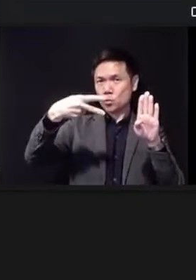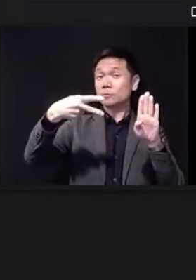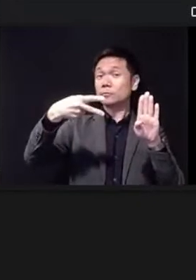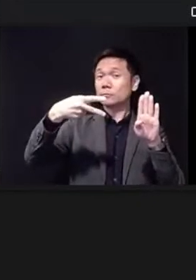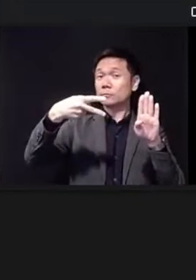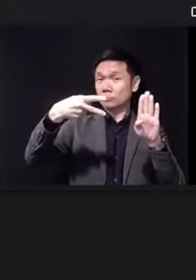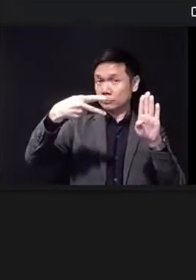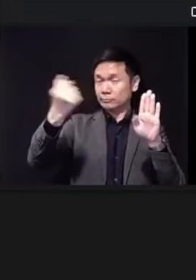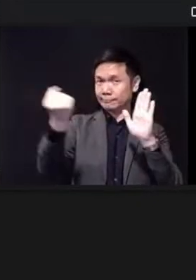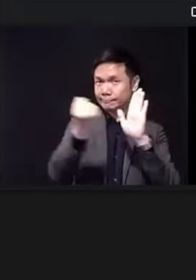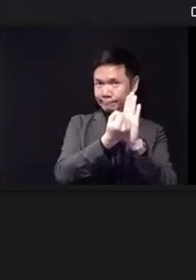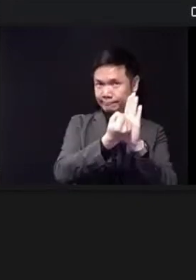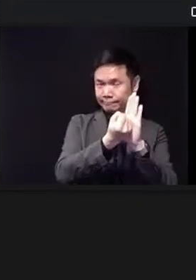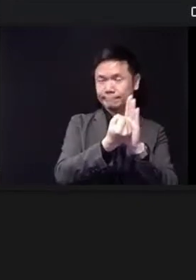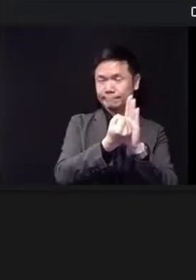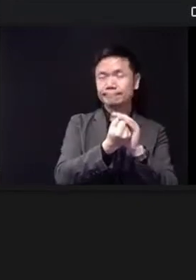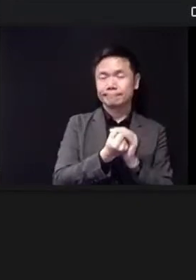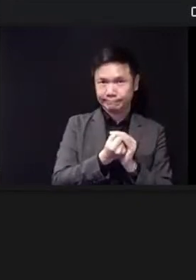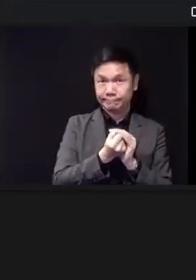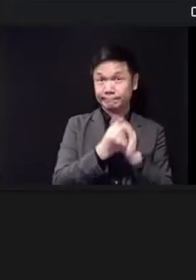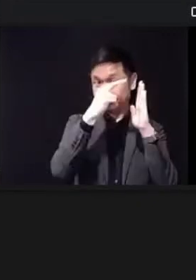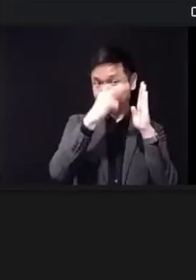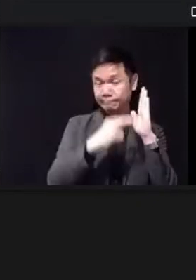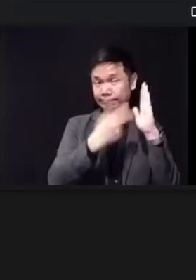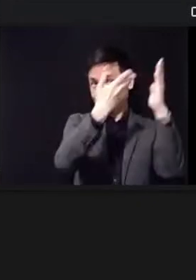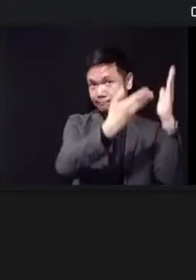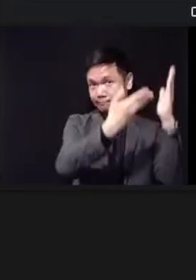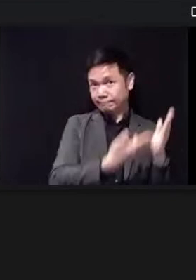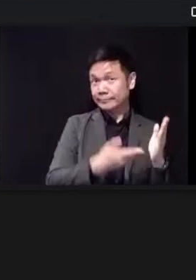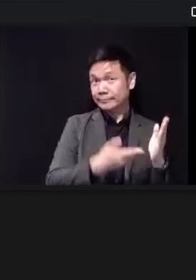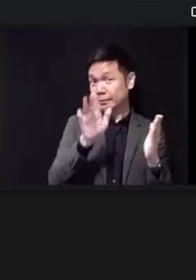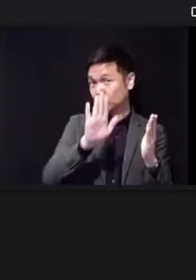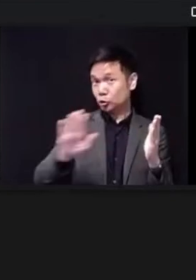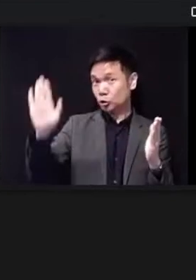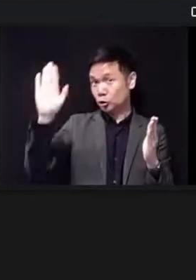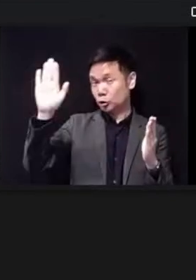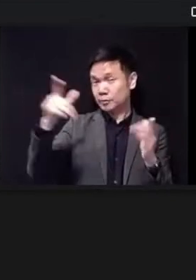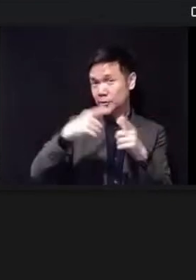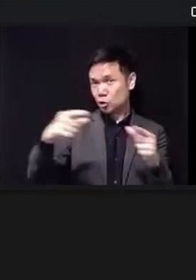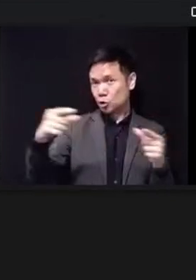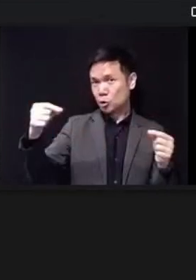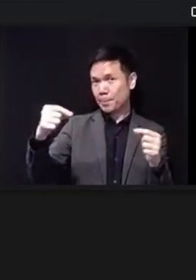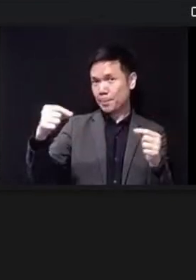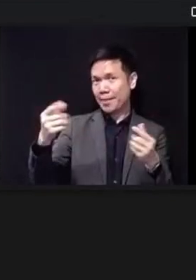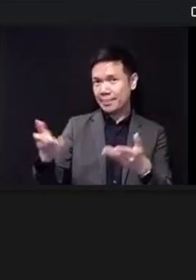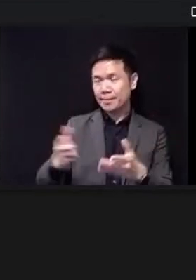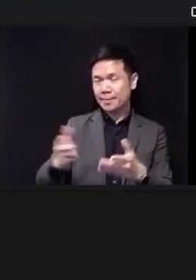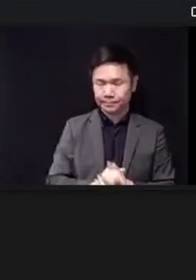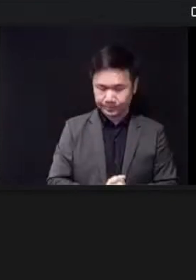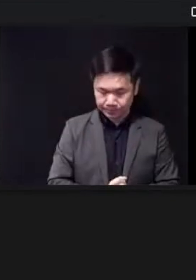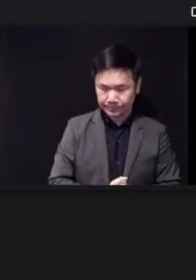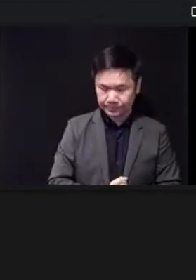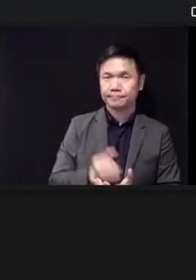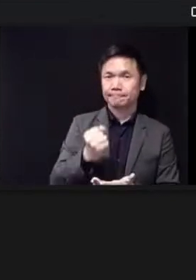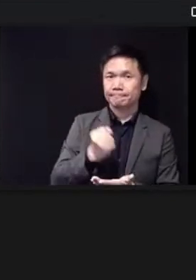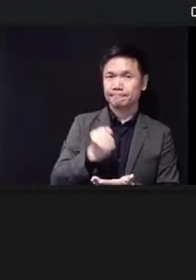1B2 is adopted as suggested by the distinguished delegate from Japan.